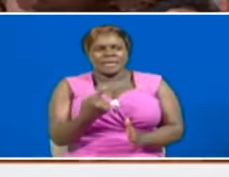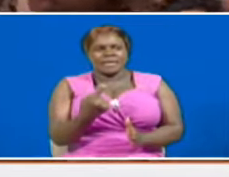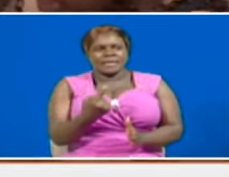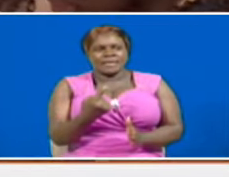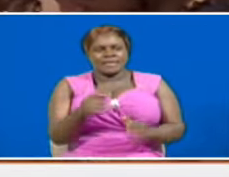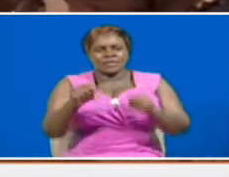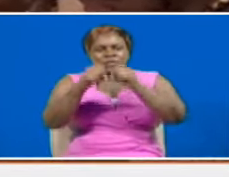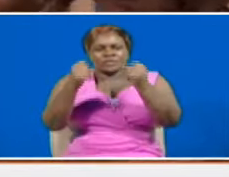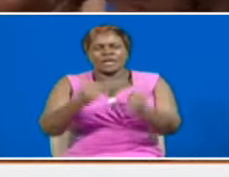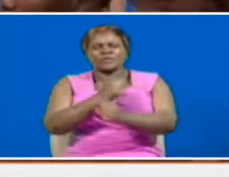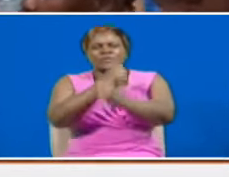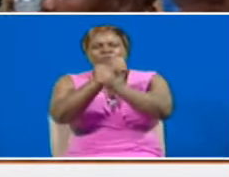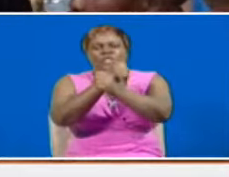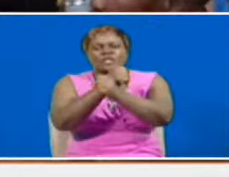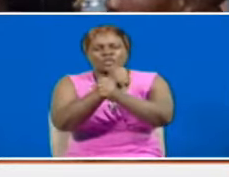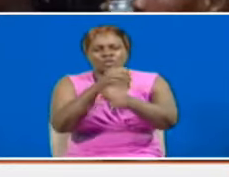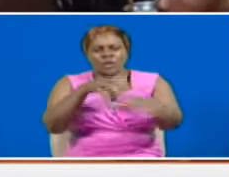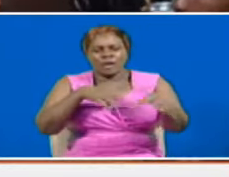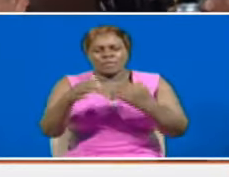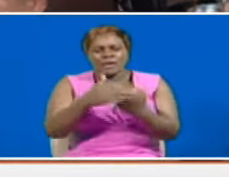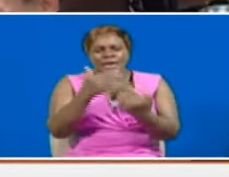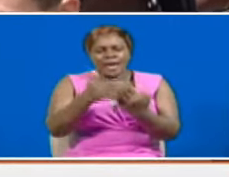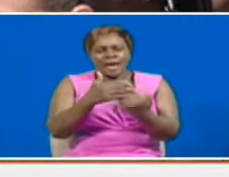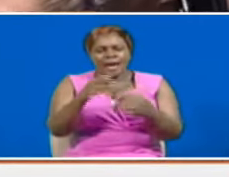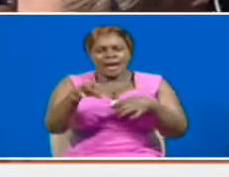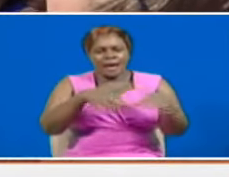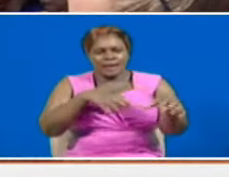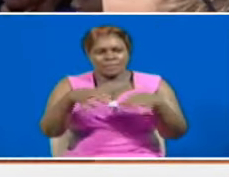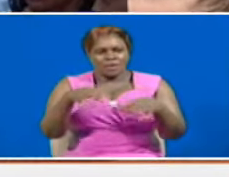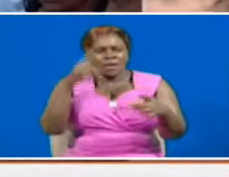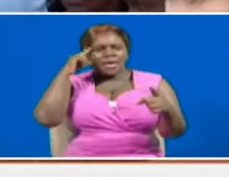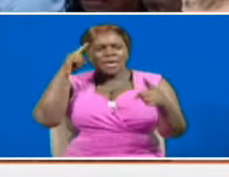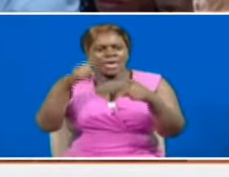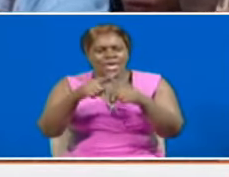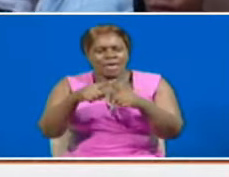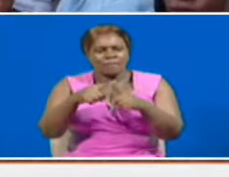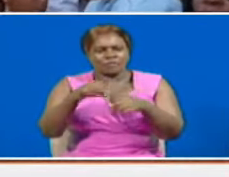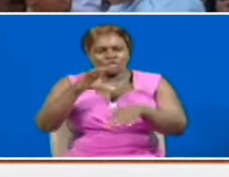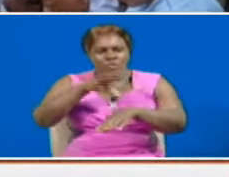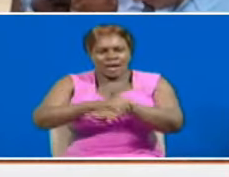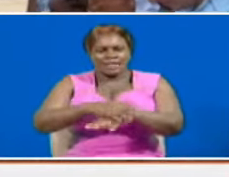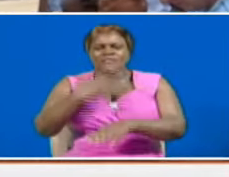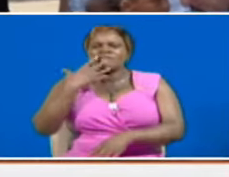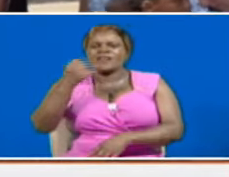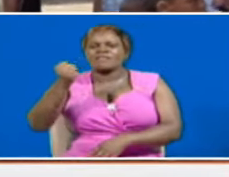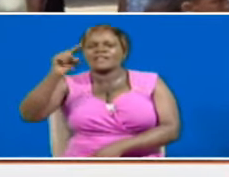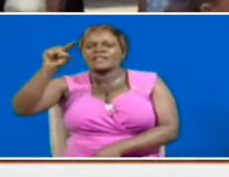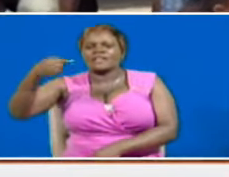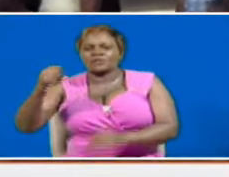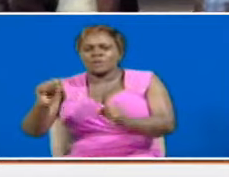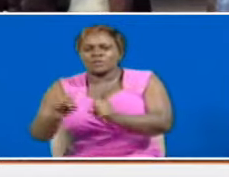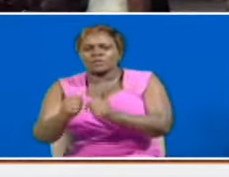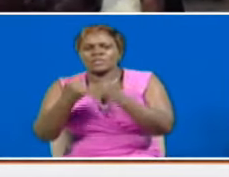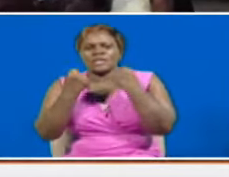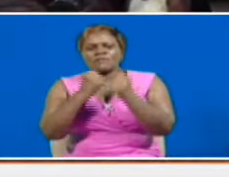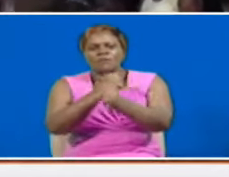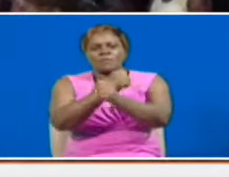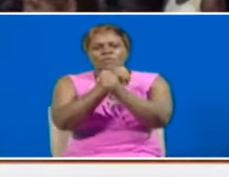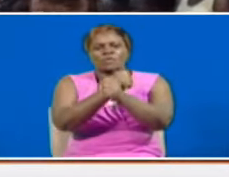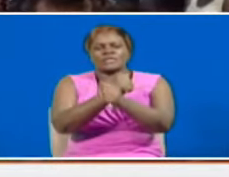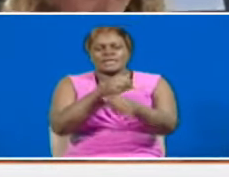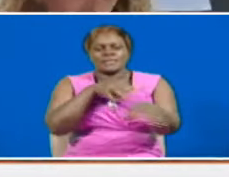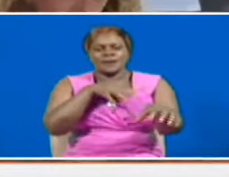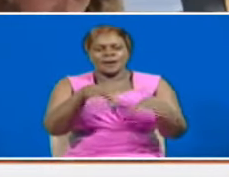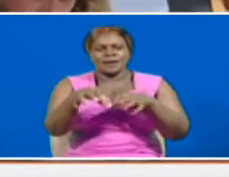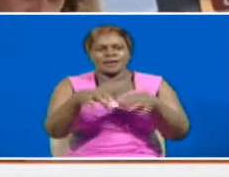Society for the Protection and Care of Animals, their aim was to raise ₱500,000 to rescue and protect